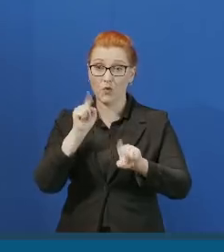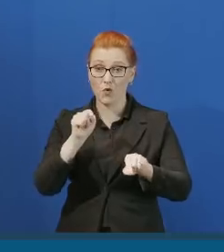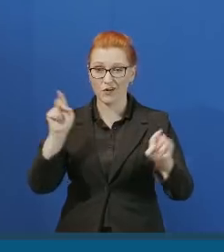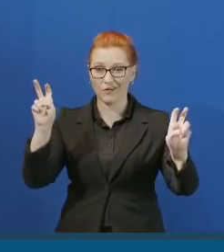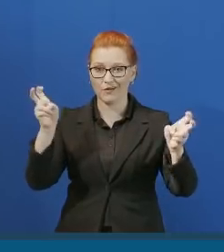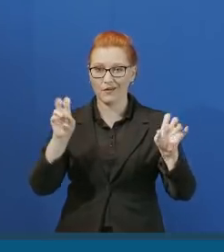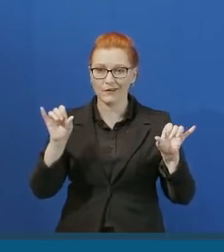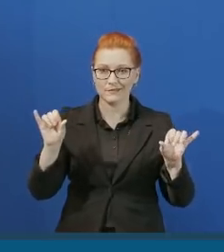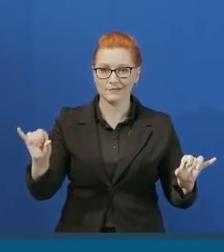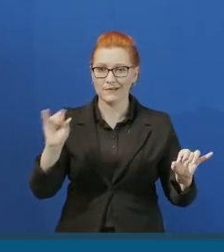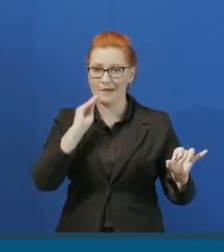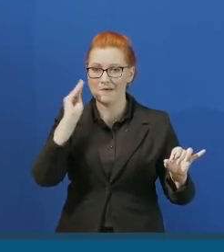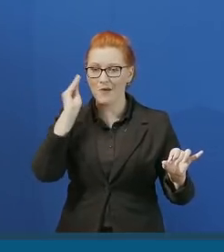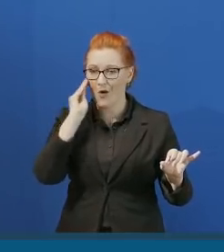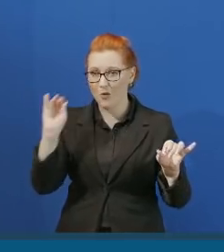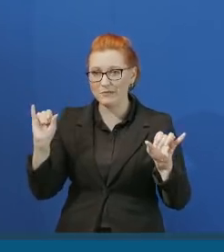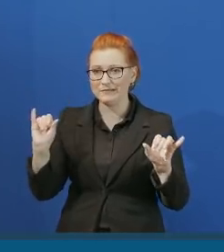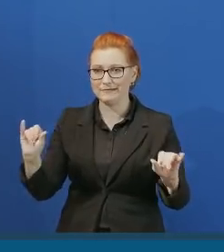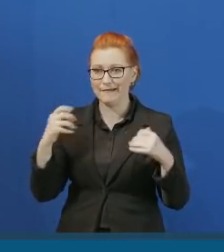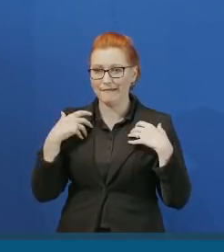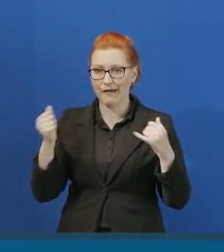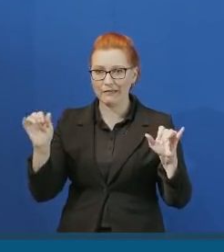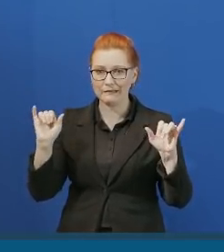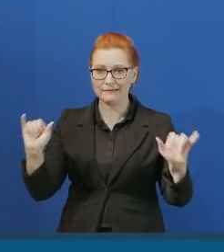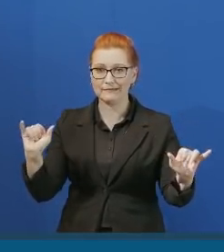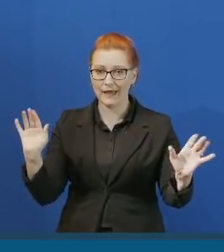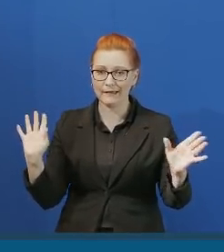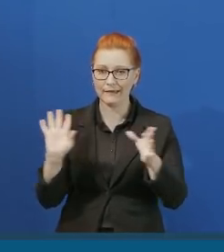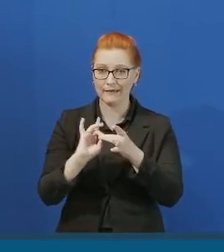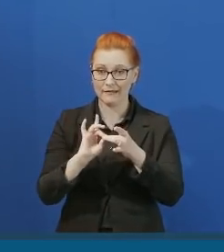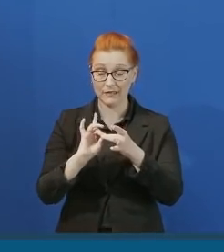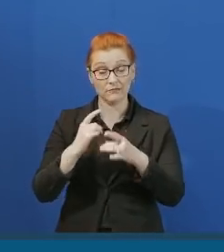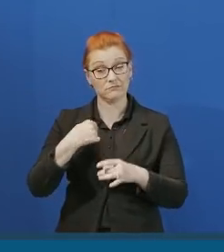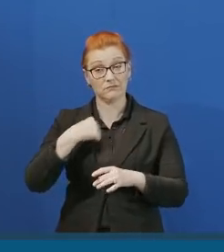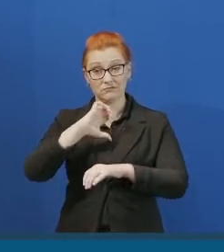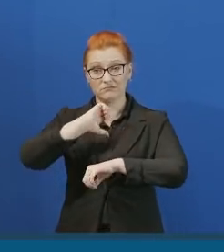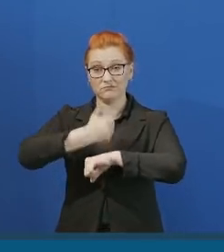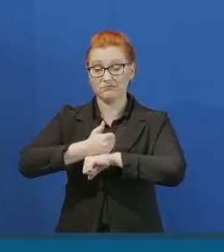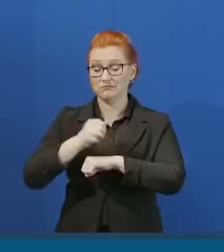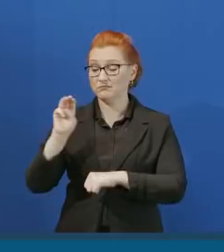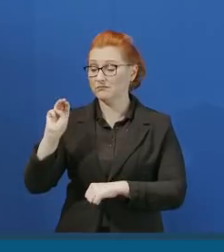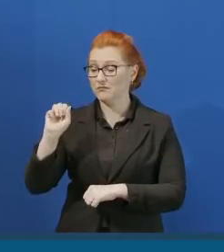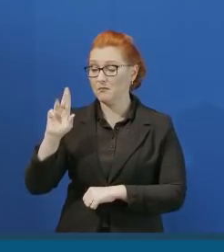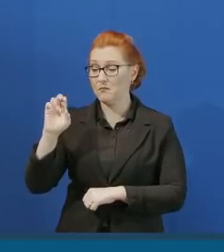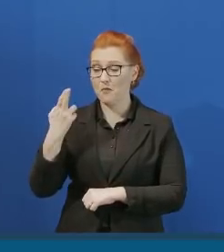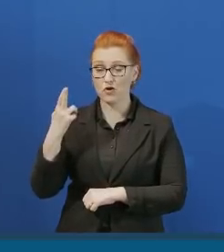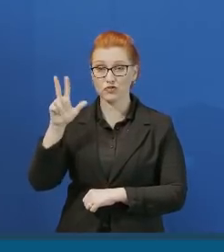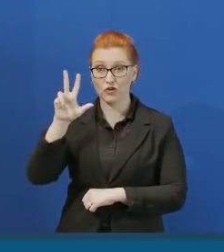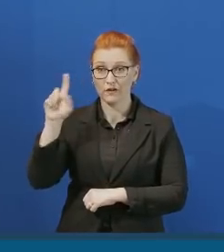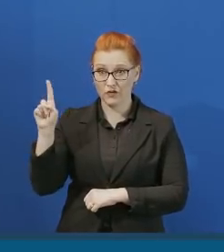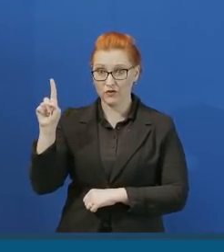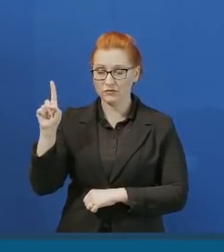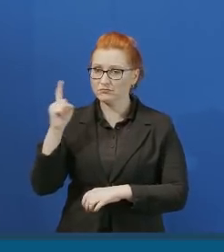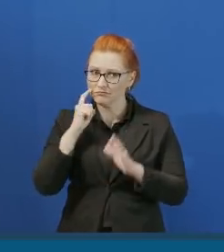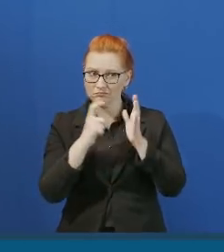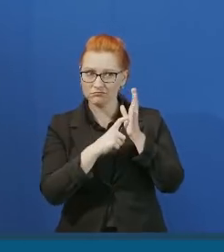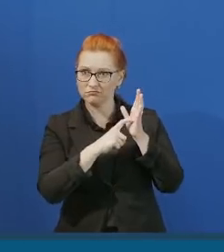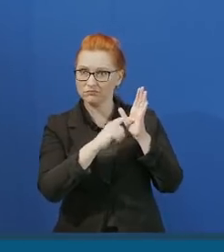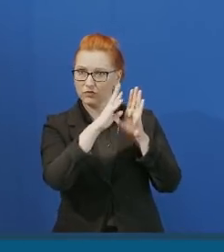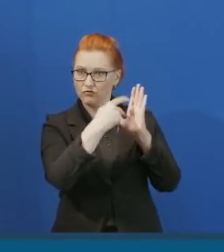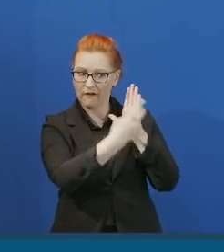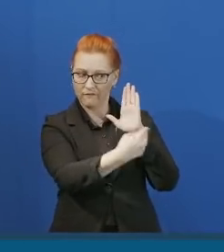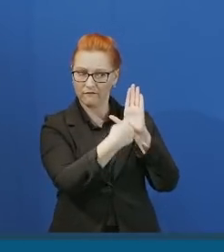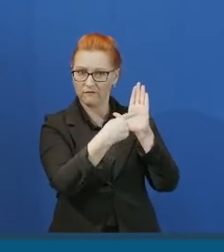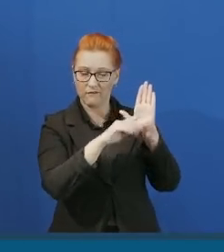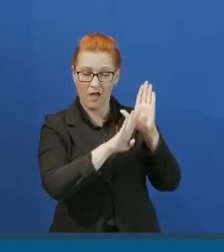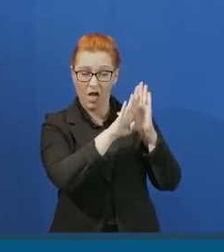effect on the 31st of March, and you can see the trend downward. And this